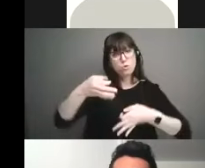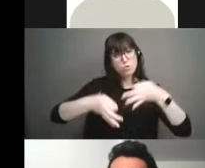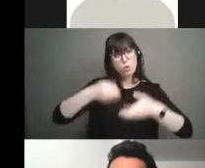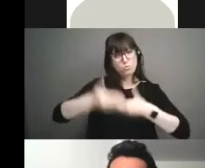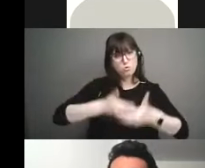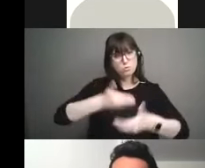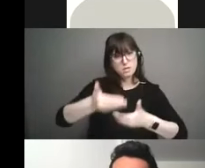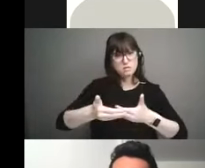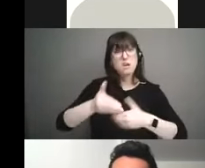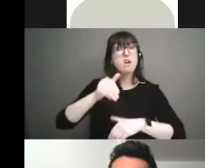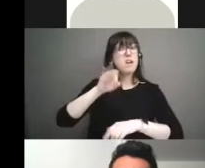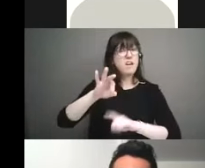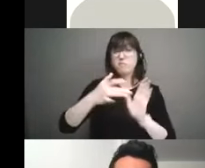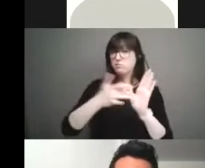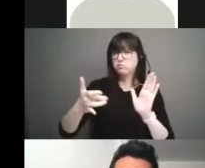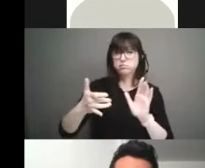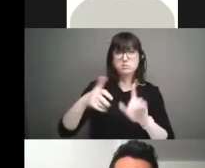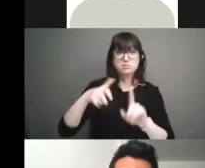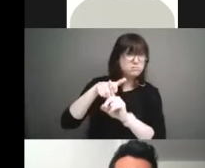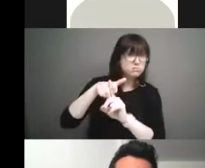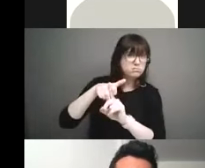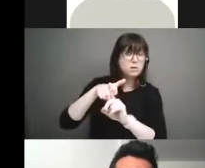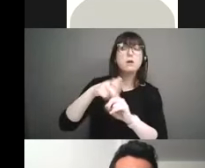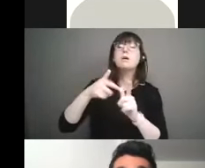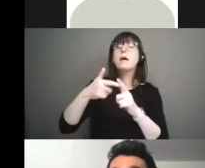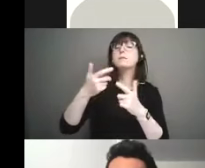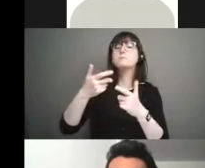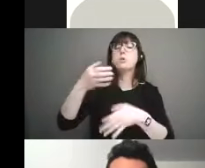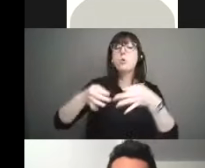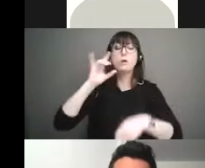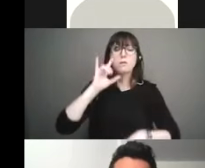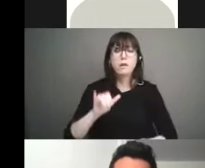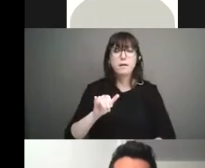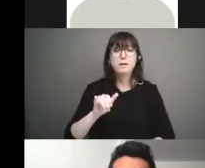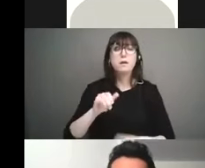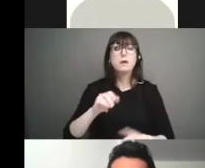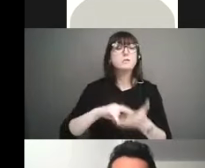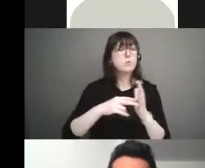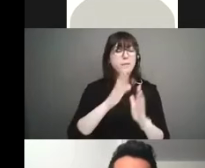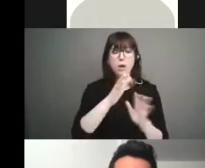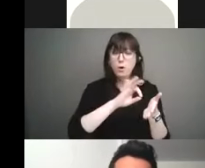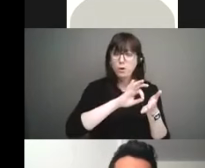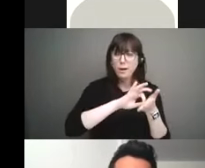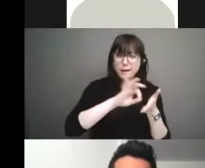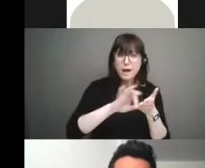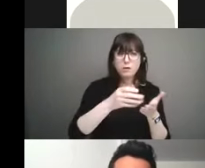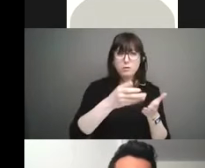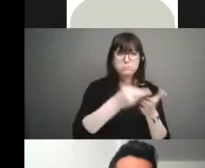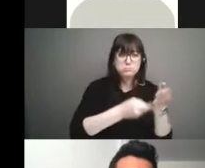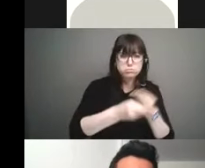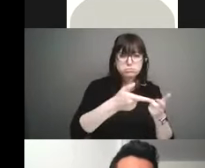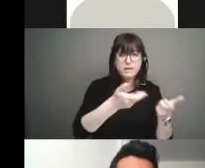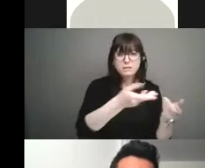attorney accountable, such as having that attorney pass their accounts, or as I was discussing